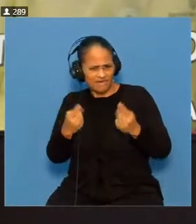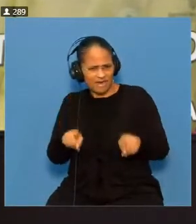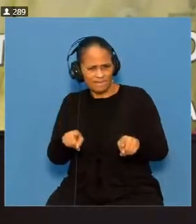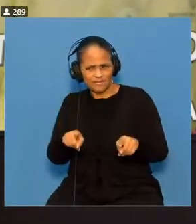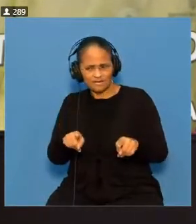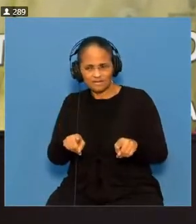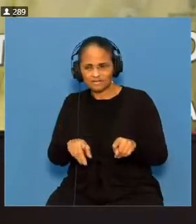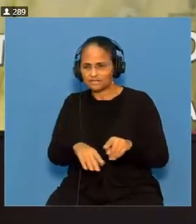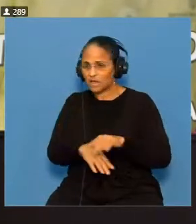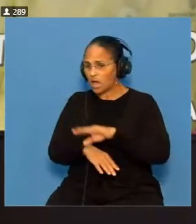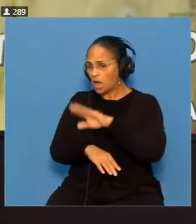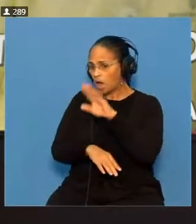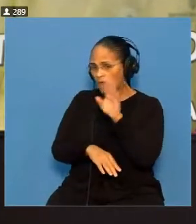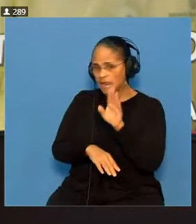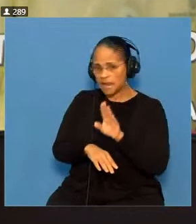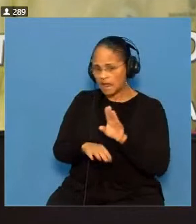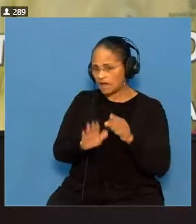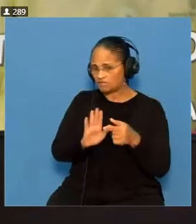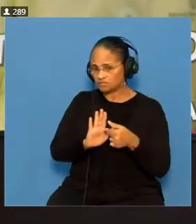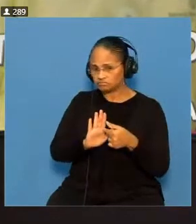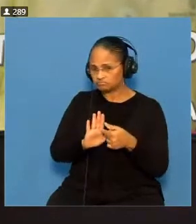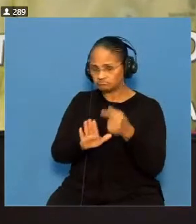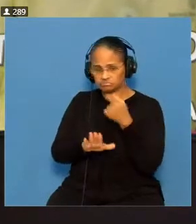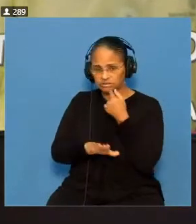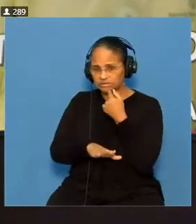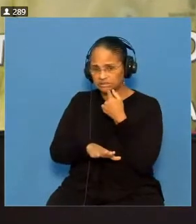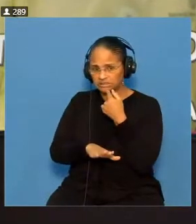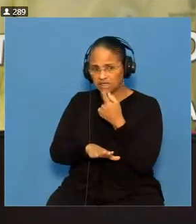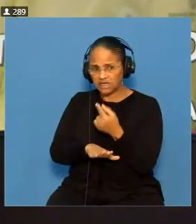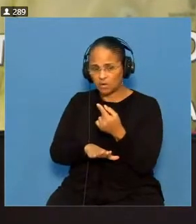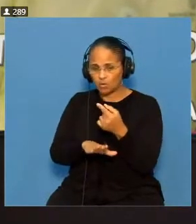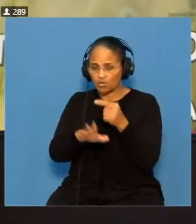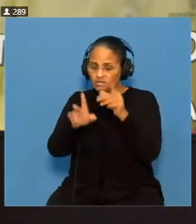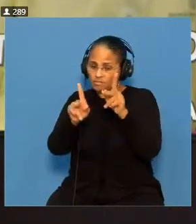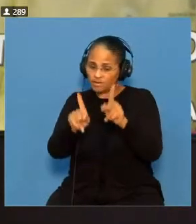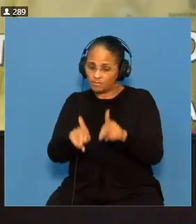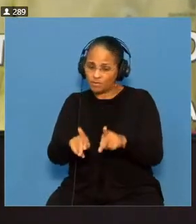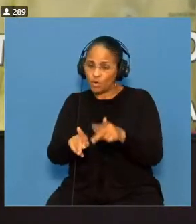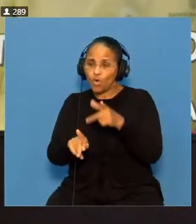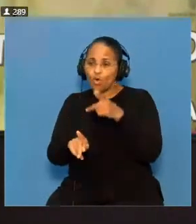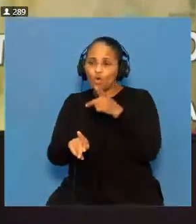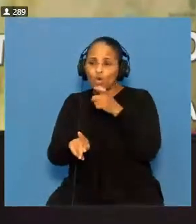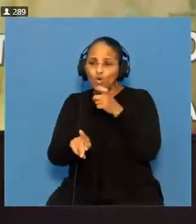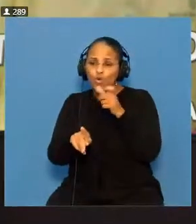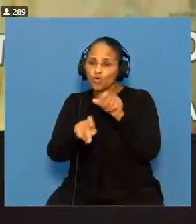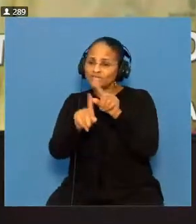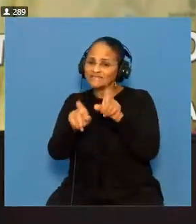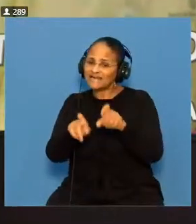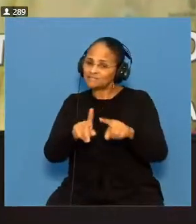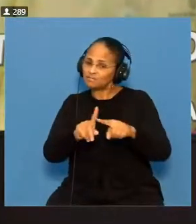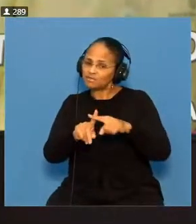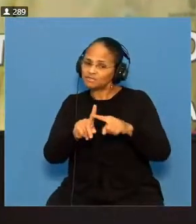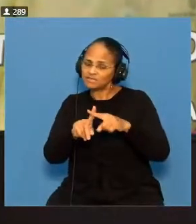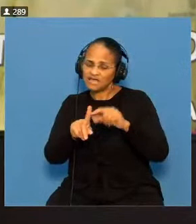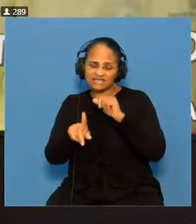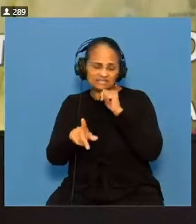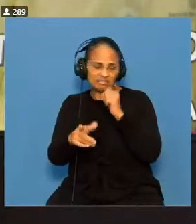I've never revealed particulars with respect to persons that test positive. I don't think it's an